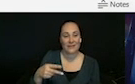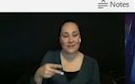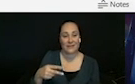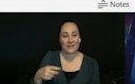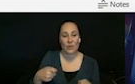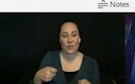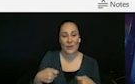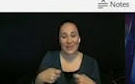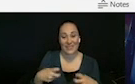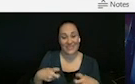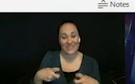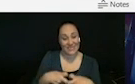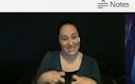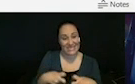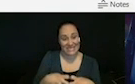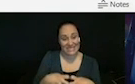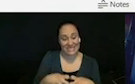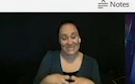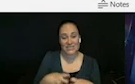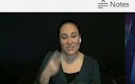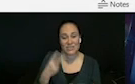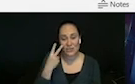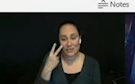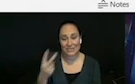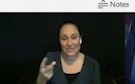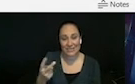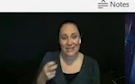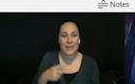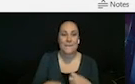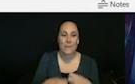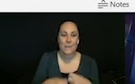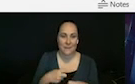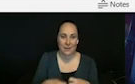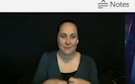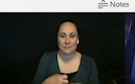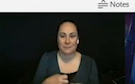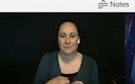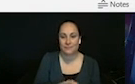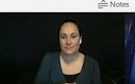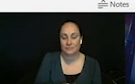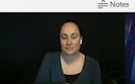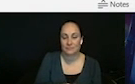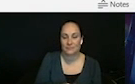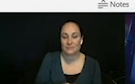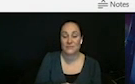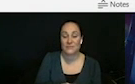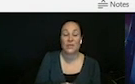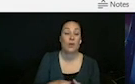and a translational part of the problem. So let's come back to our coffee.